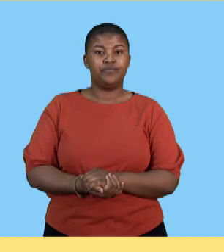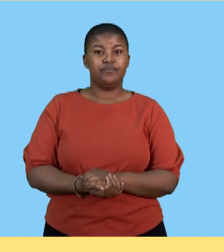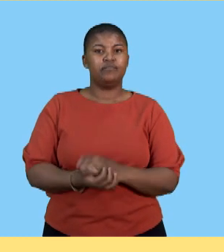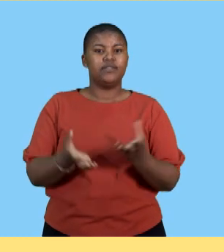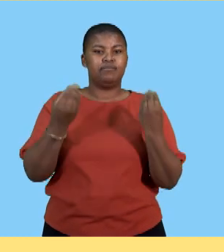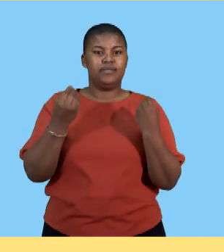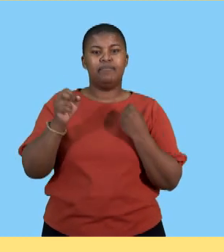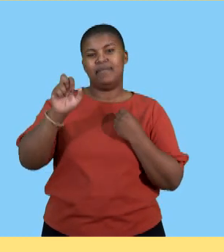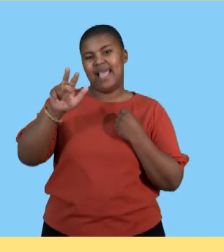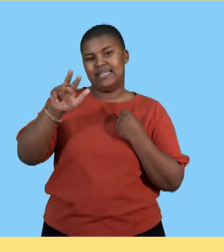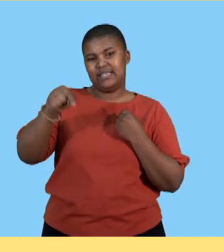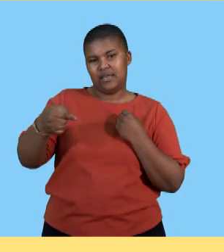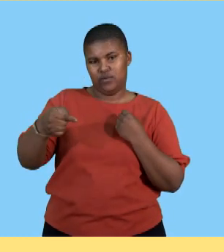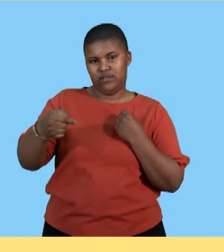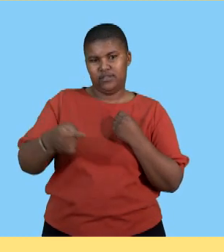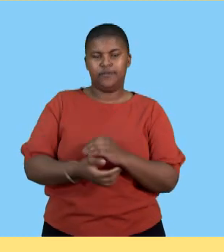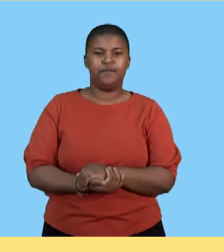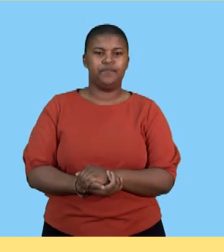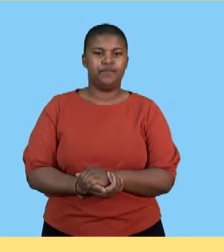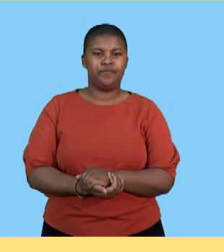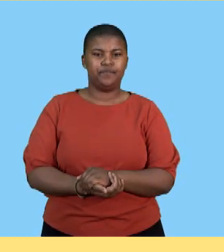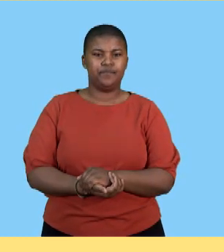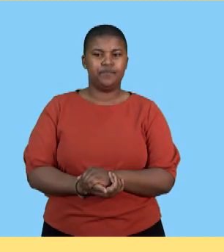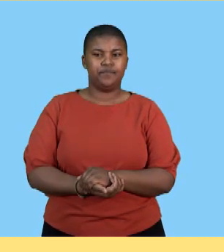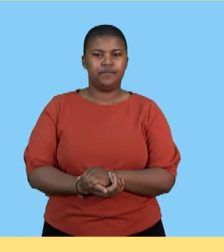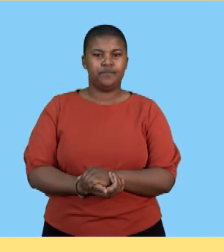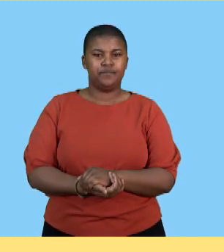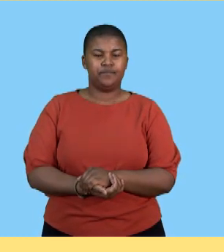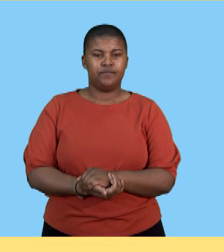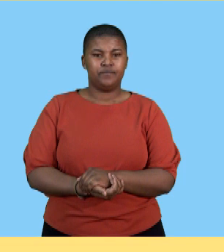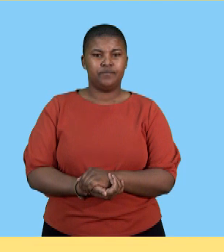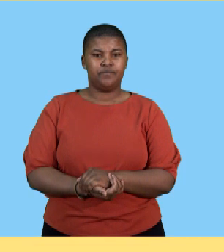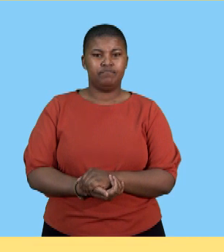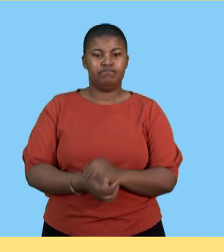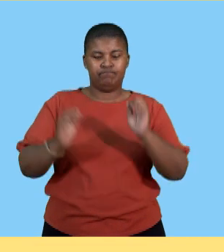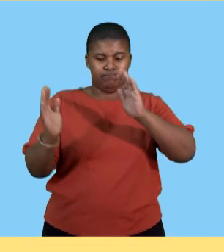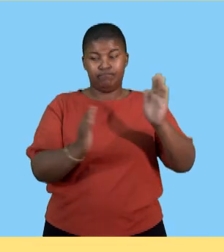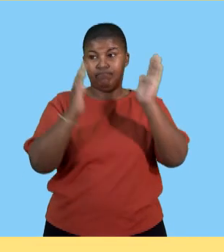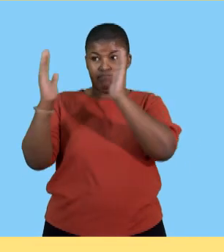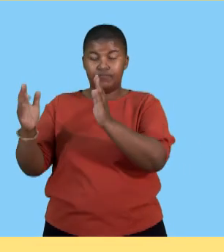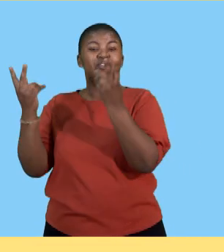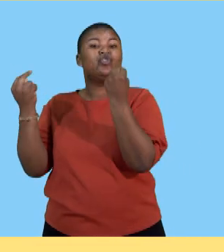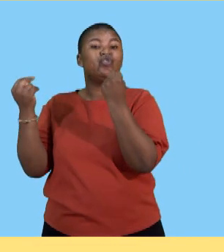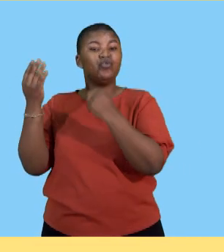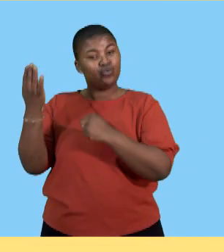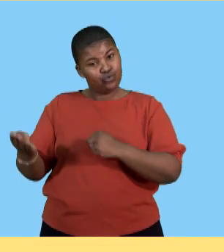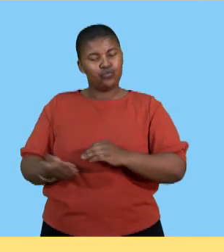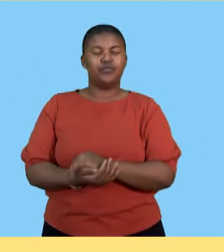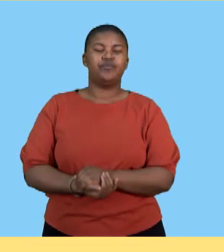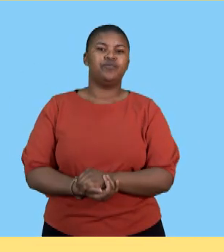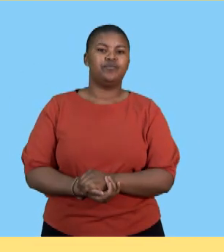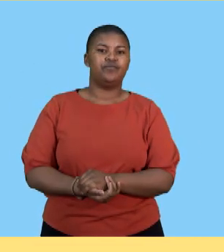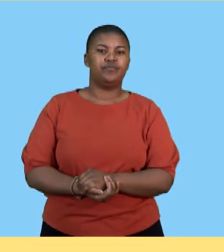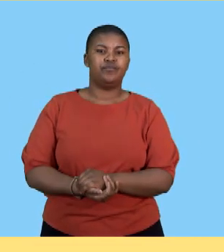You will get 8,000. You get 8,000. Let's come to the new one. The